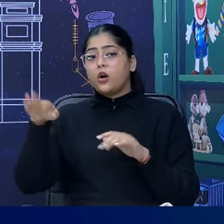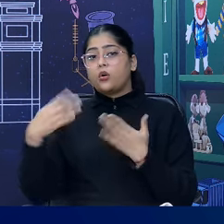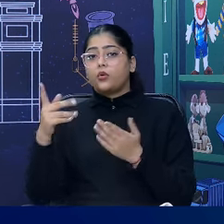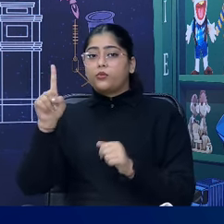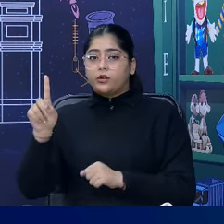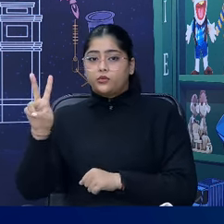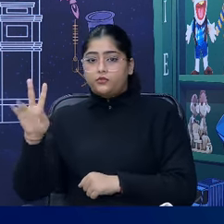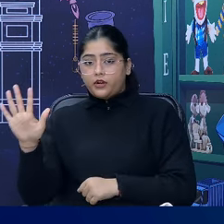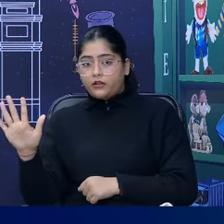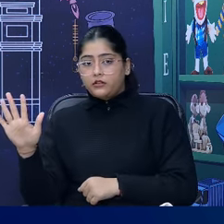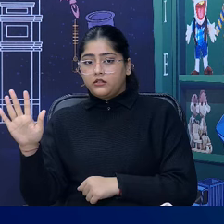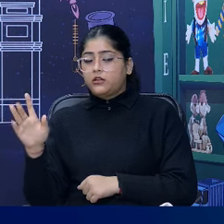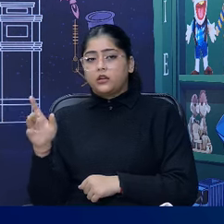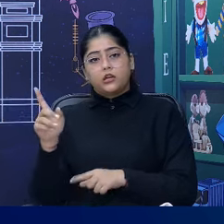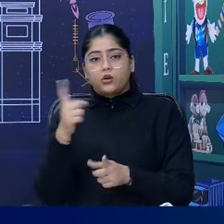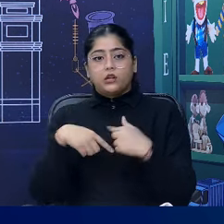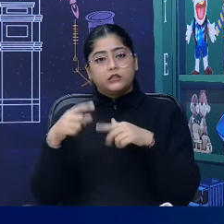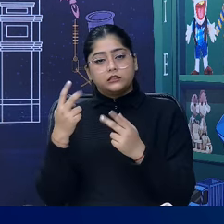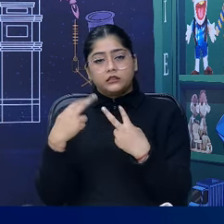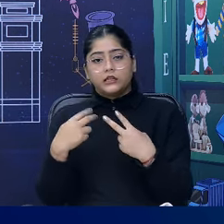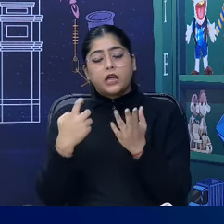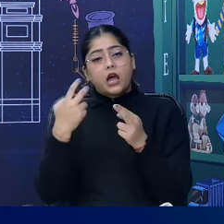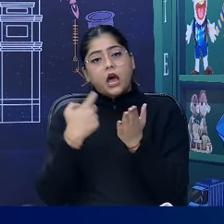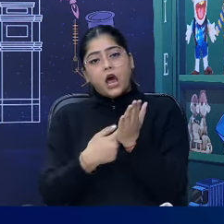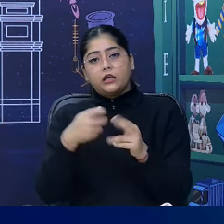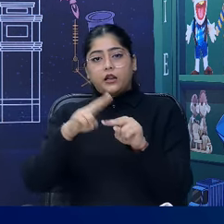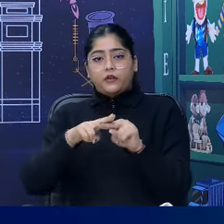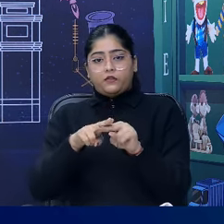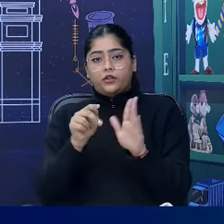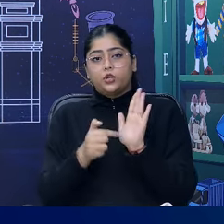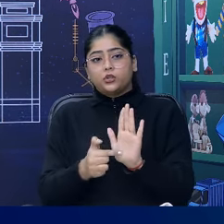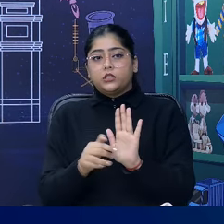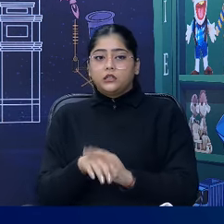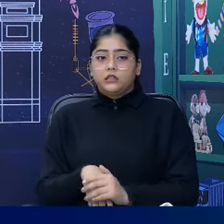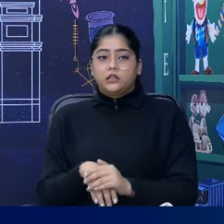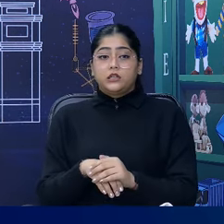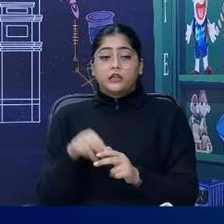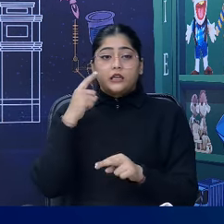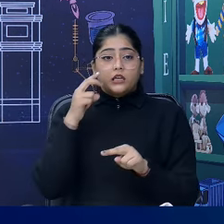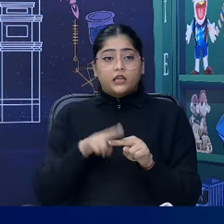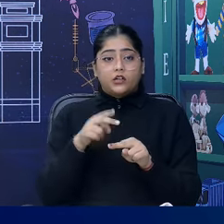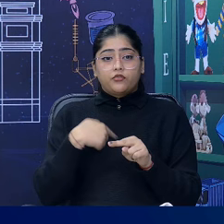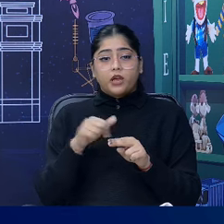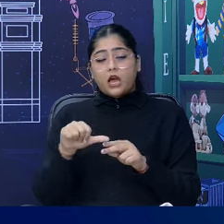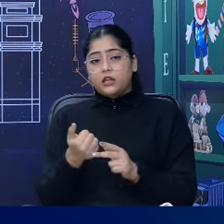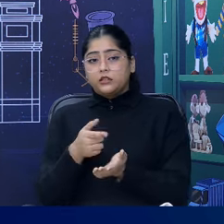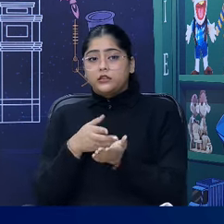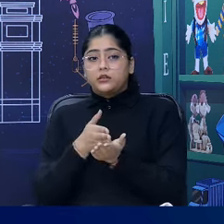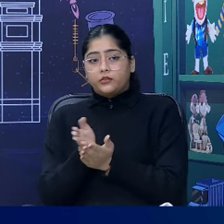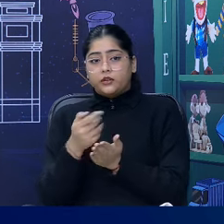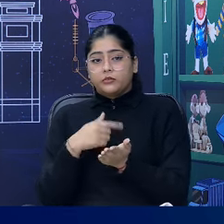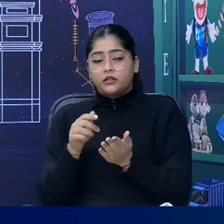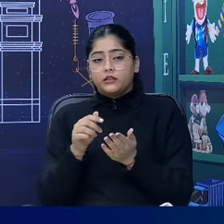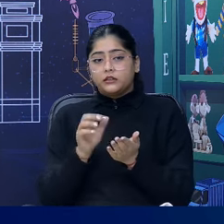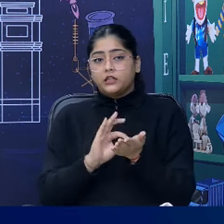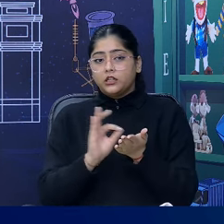125. This is the roster form. Now the same set I'll write in set builder form. I can use now